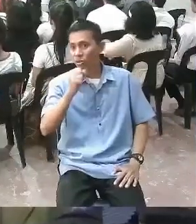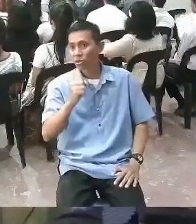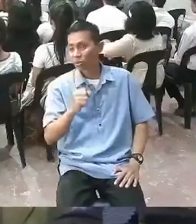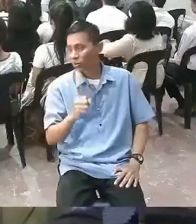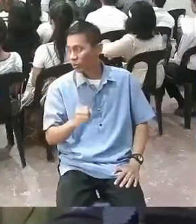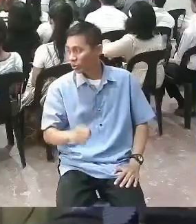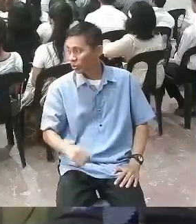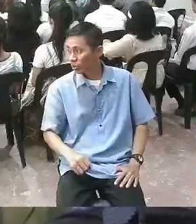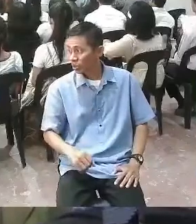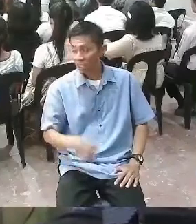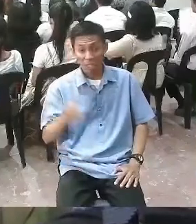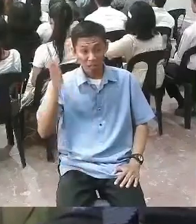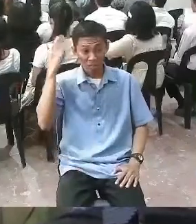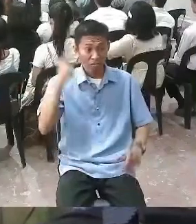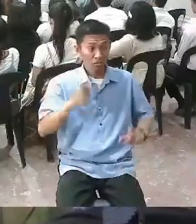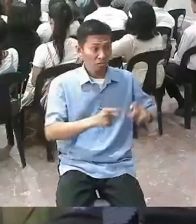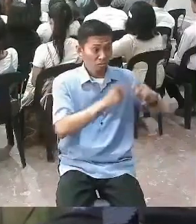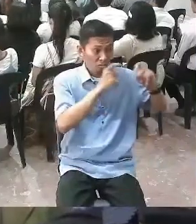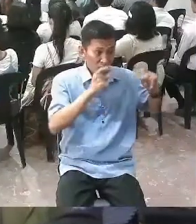We're sinners.